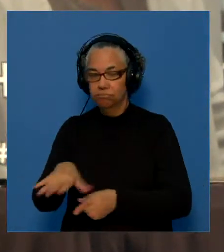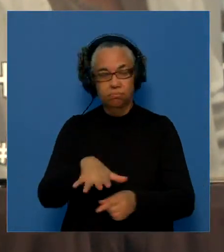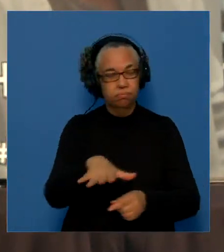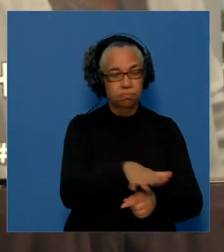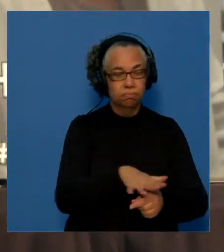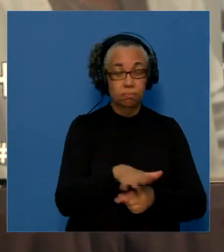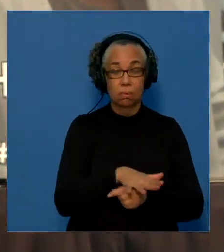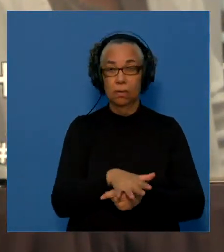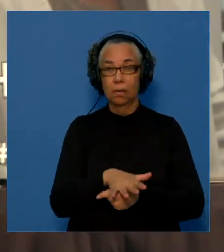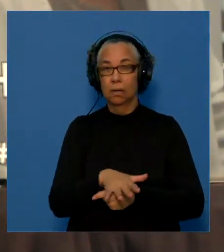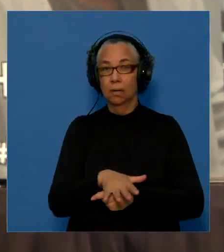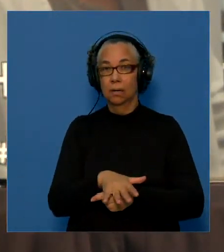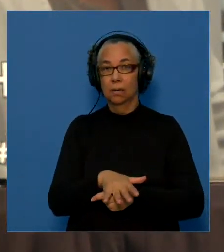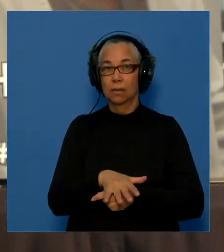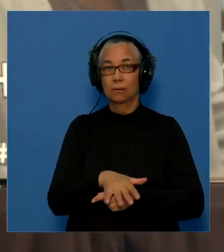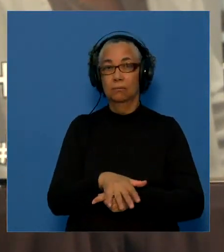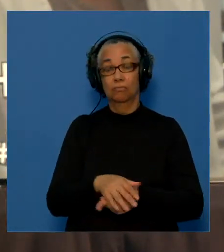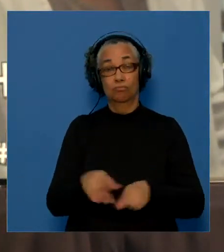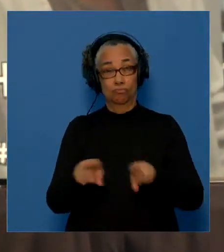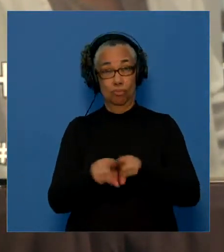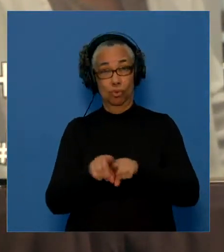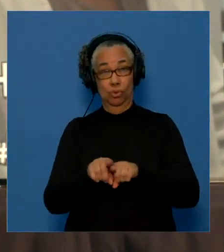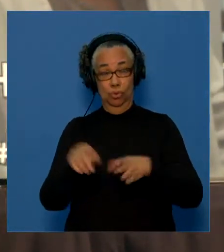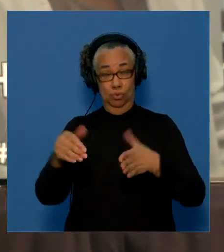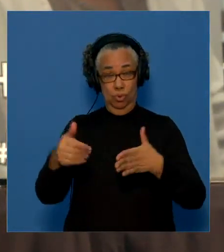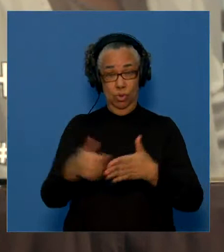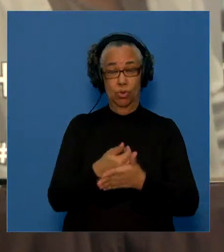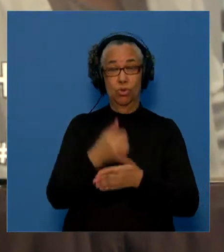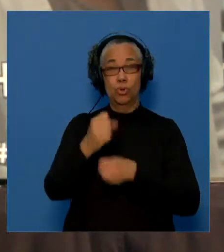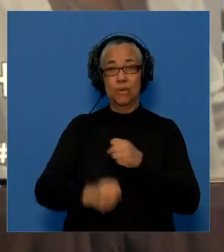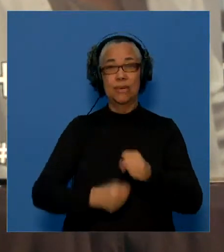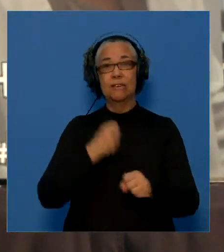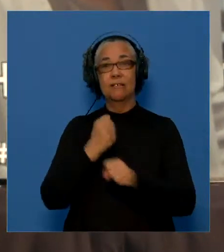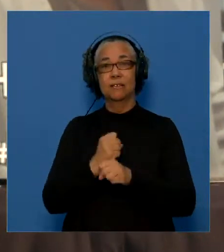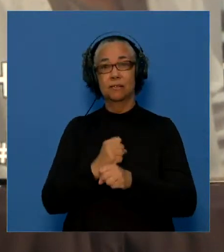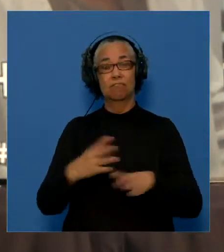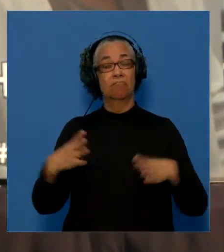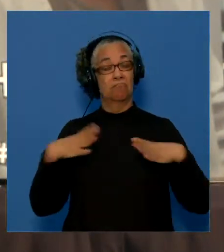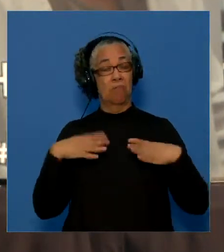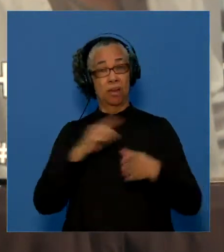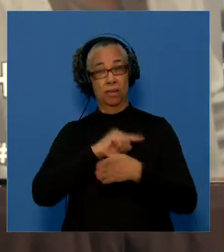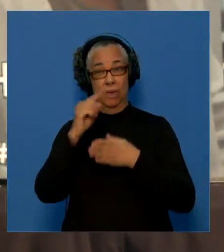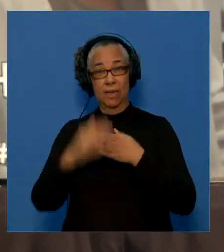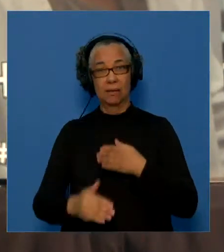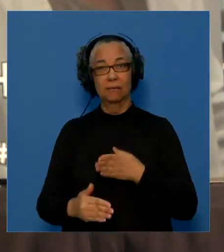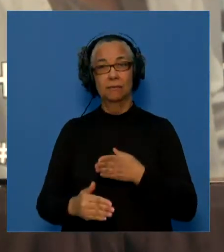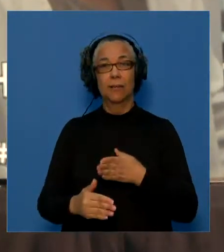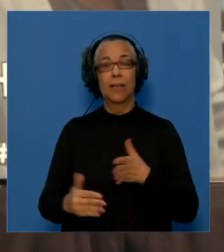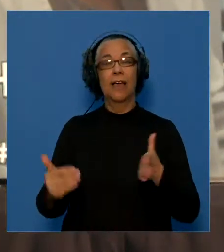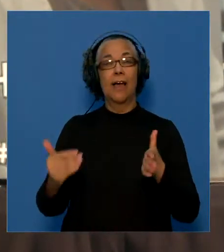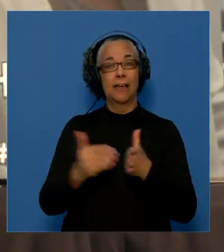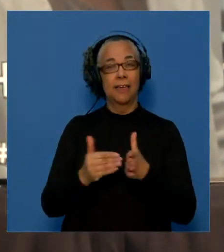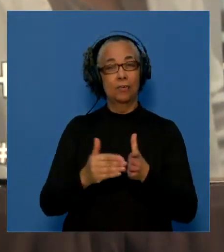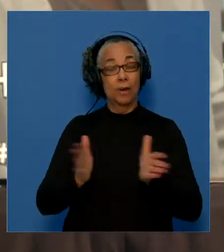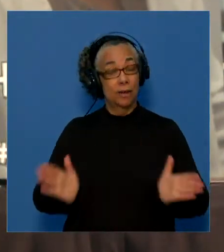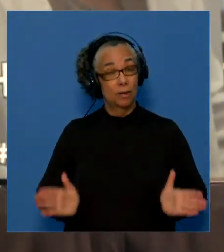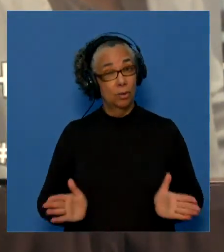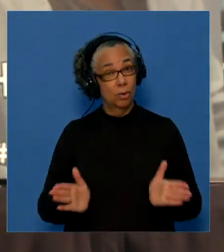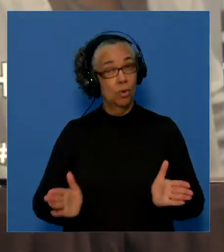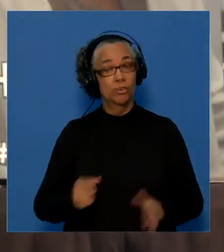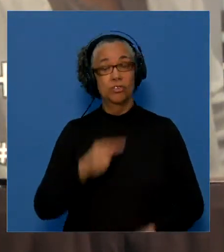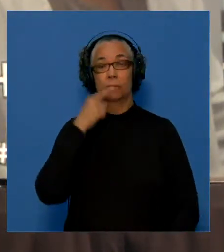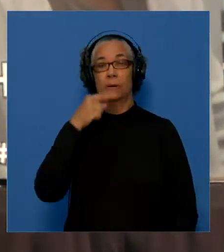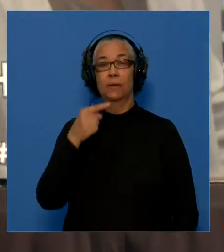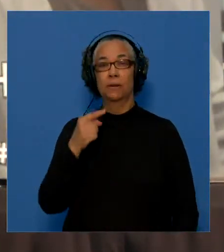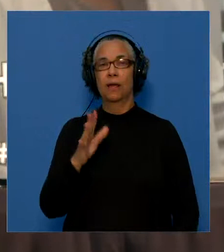roadside sobriety checkpoints over the New Year's holiday weekend. So again, we're urging the public to